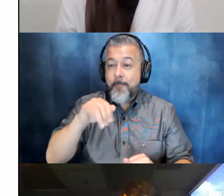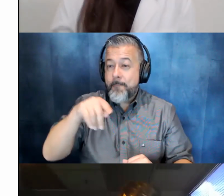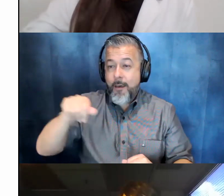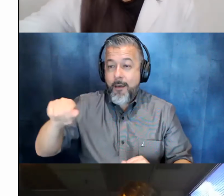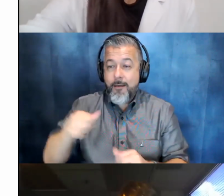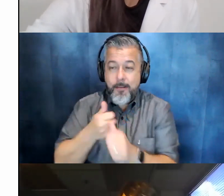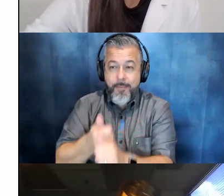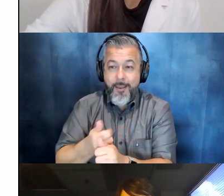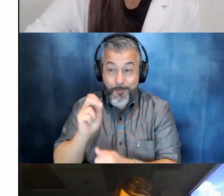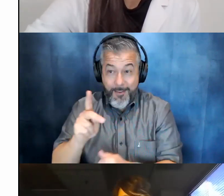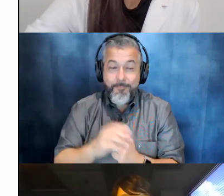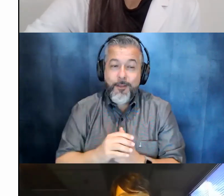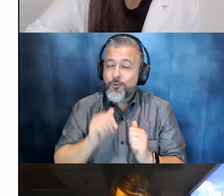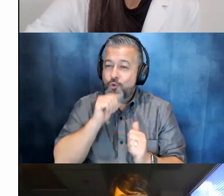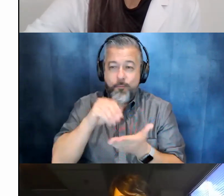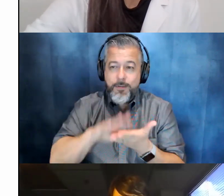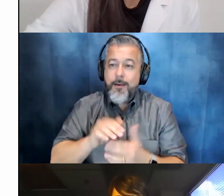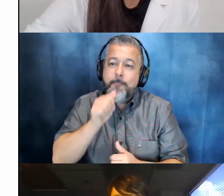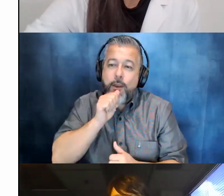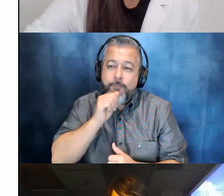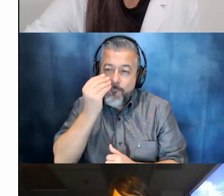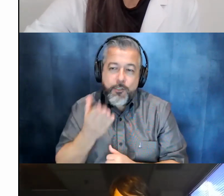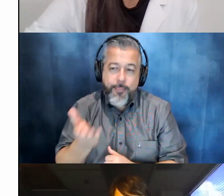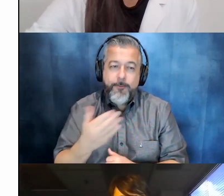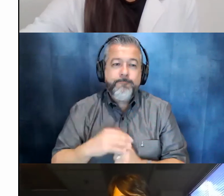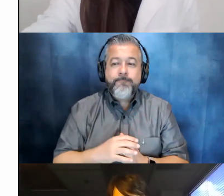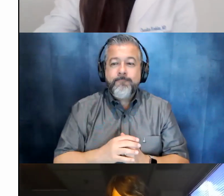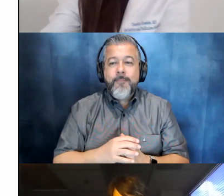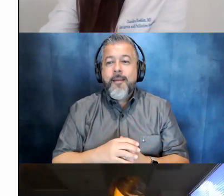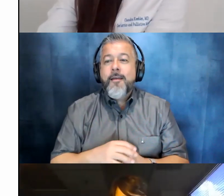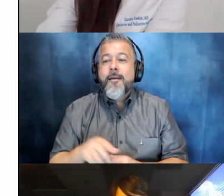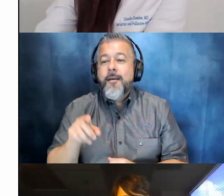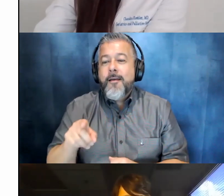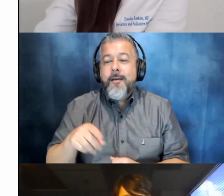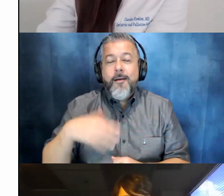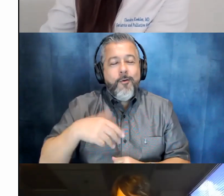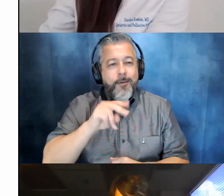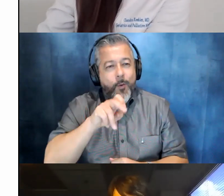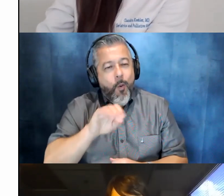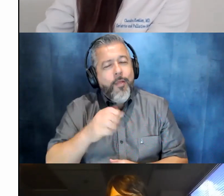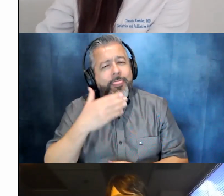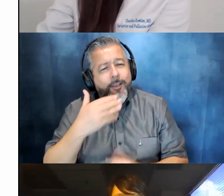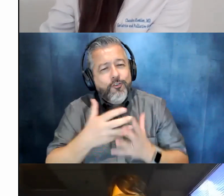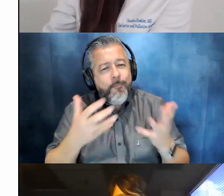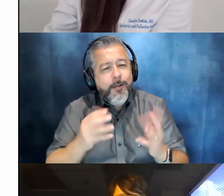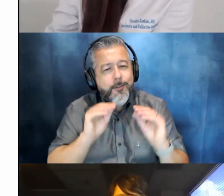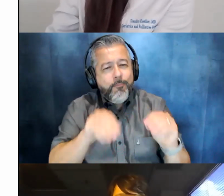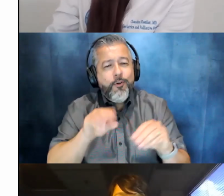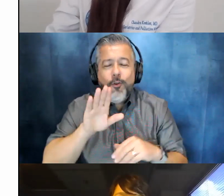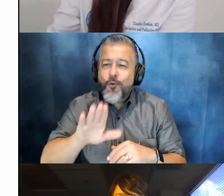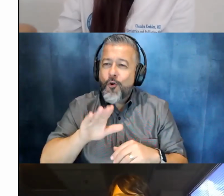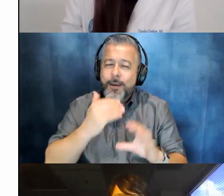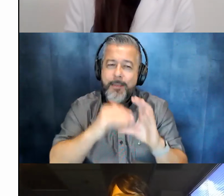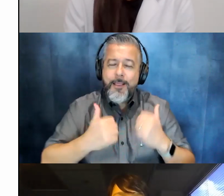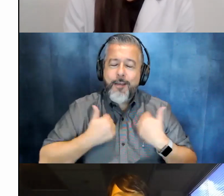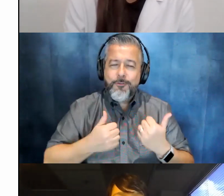Wow, Dr. Keebler, that is a very generous offer to provide your contact information. Thank you so much. And thank you for sharing a photo of your son. He's